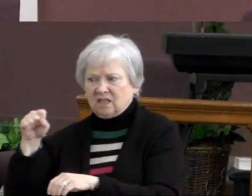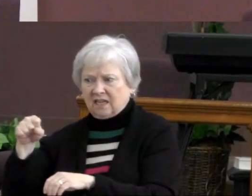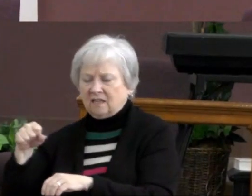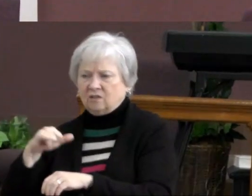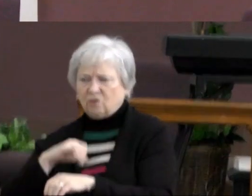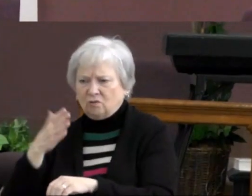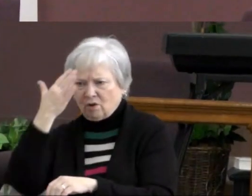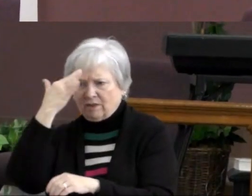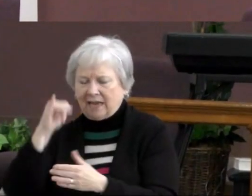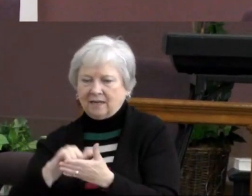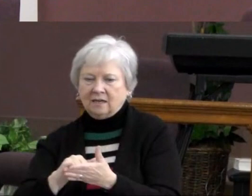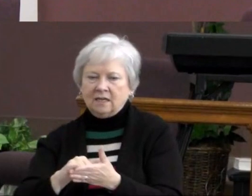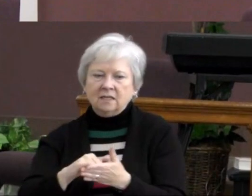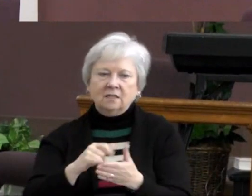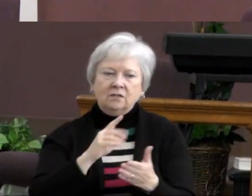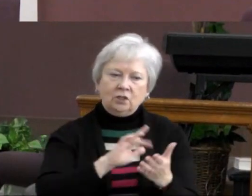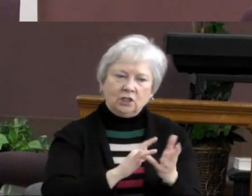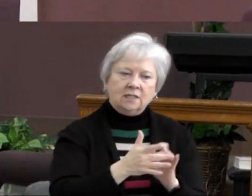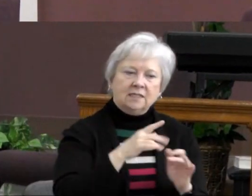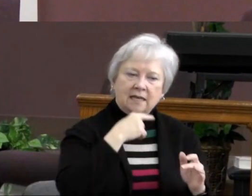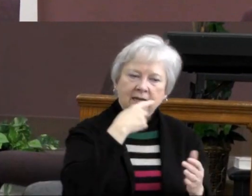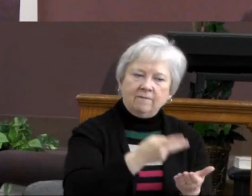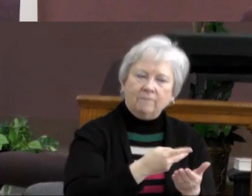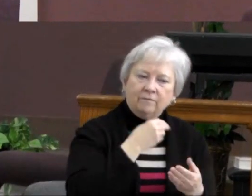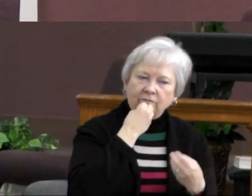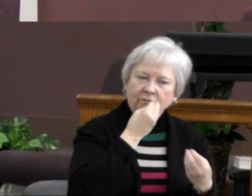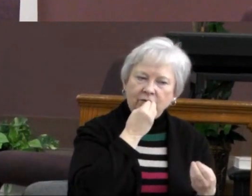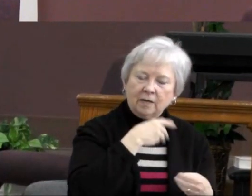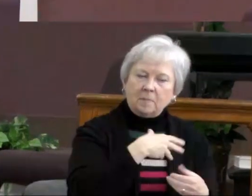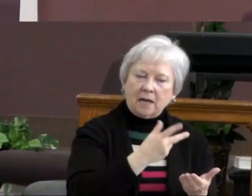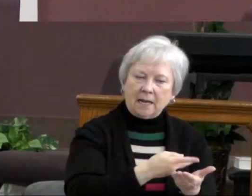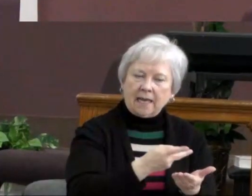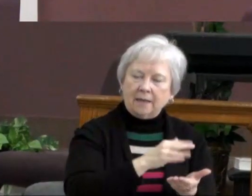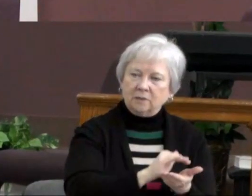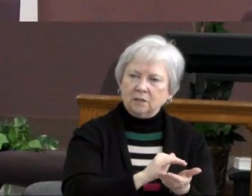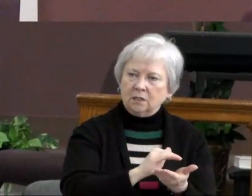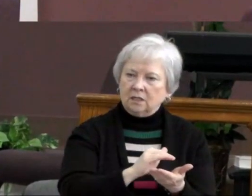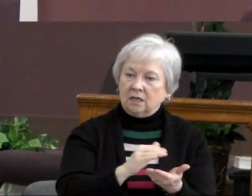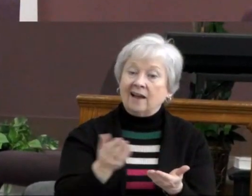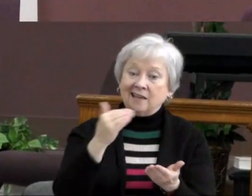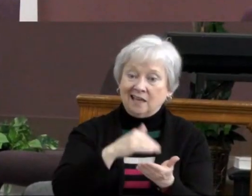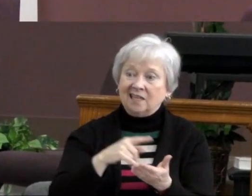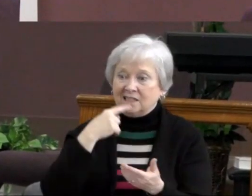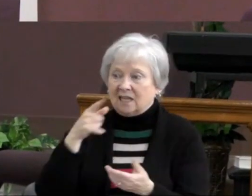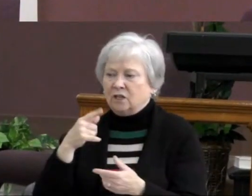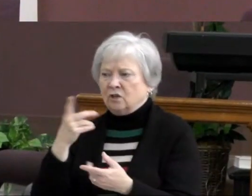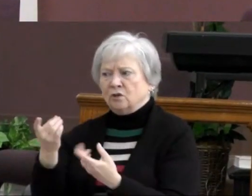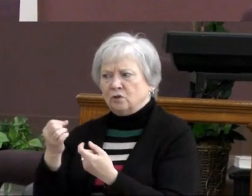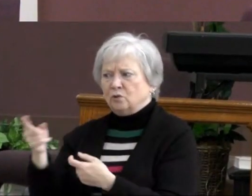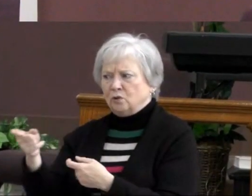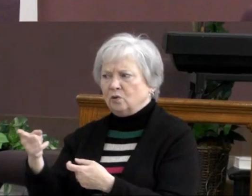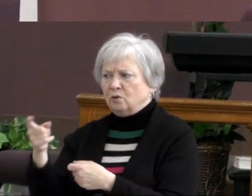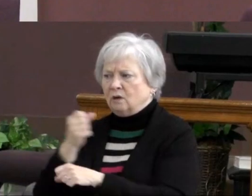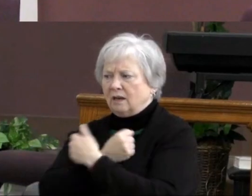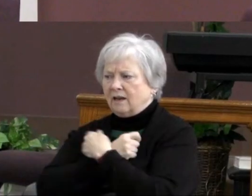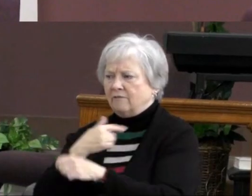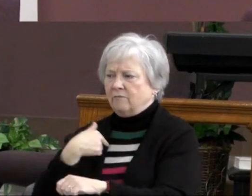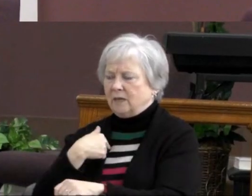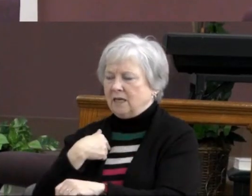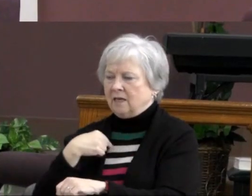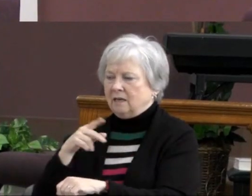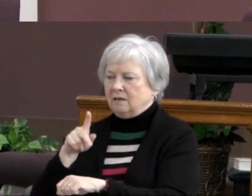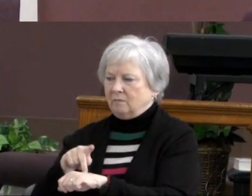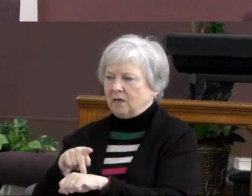lambs." Again, Jesus said, "Simon, son of John, do you truly love me?" He answered, "Yes, Lord, you know that I love